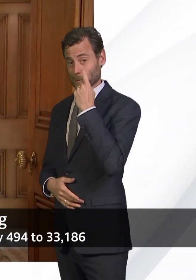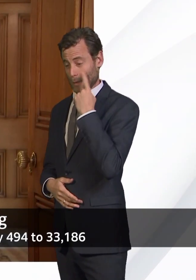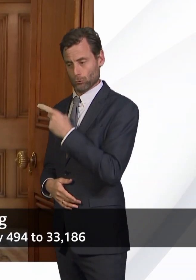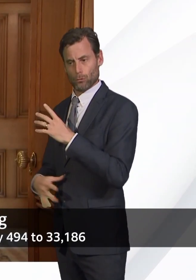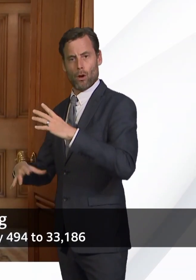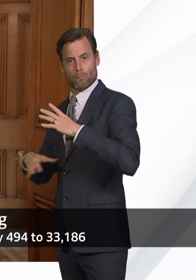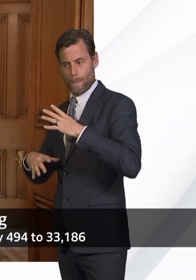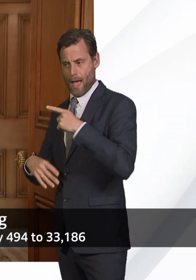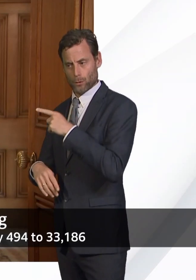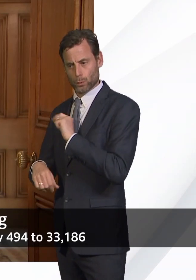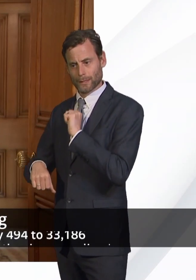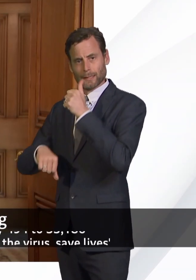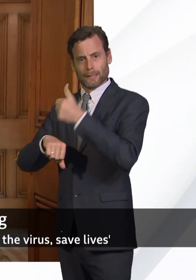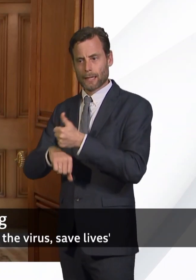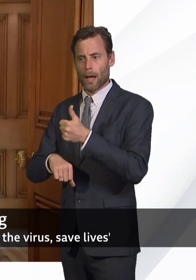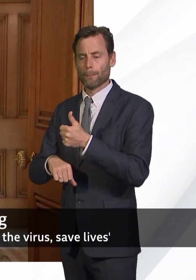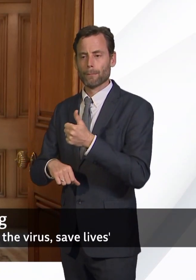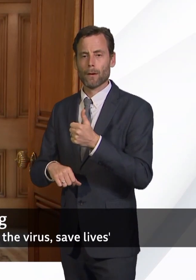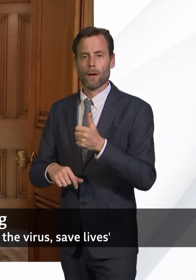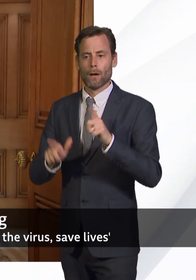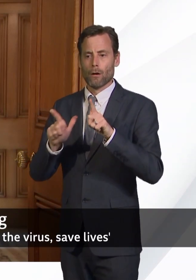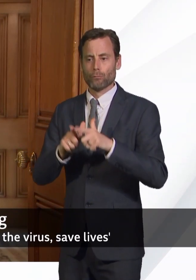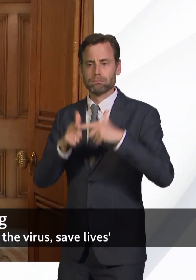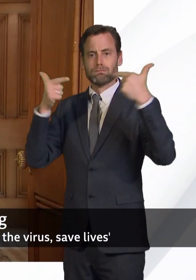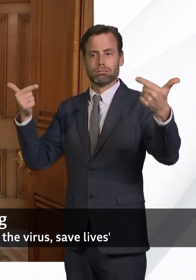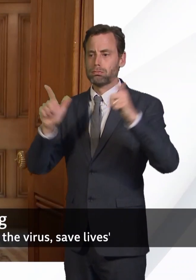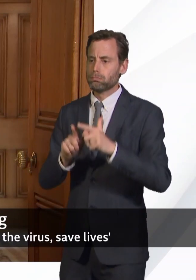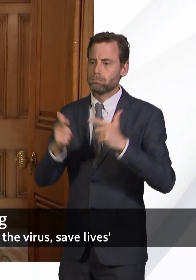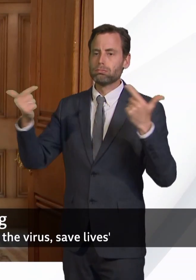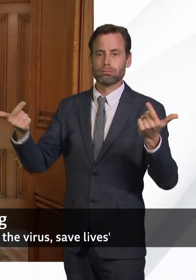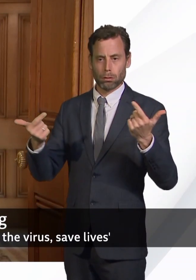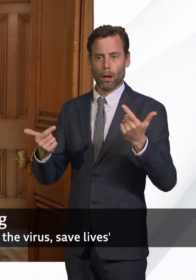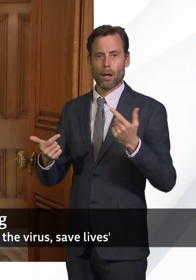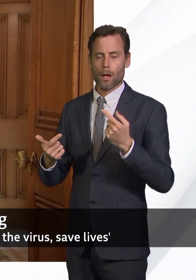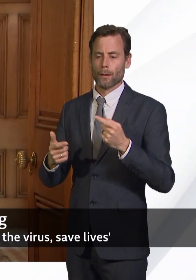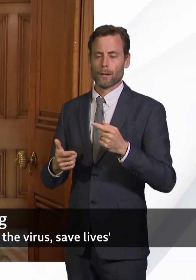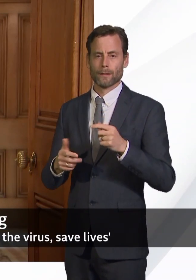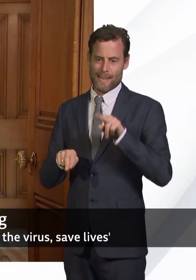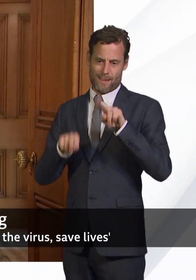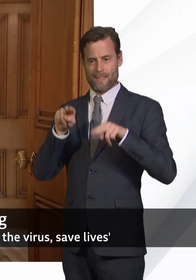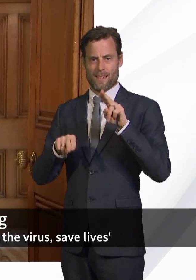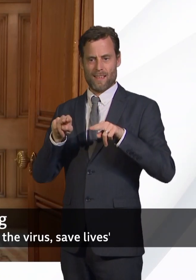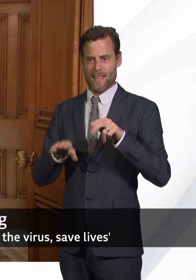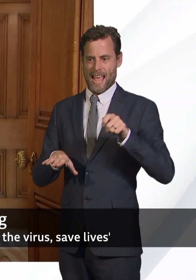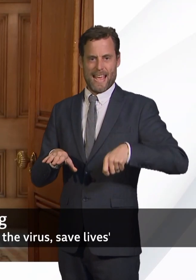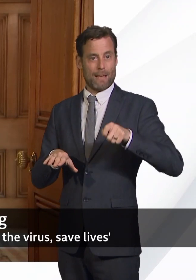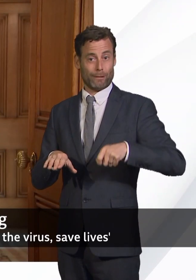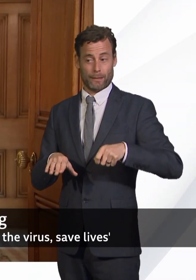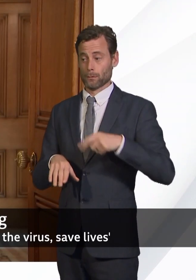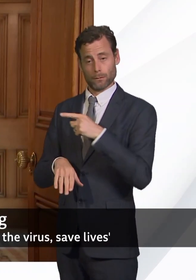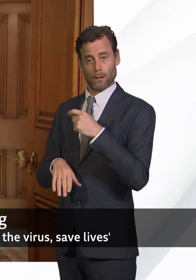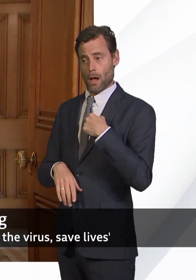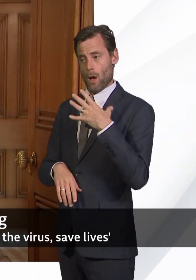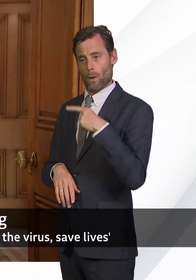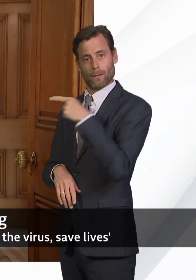ever virtual hearings. I'm asking them to make all hearings virtual within weeks, so the planning system